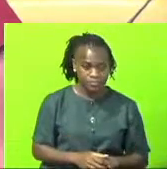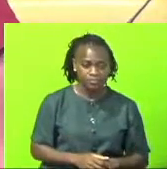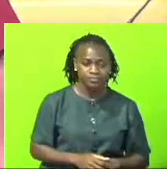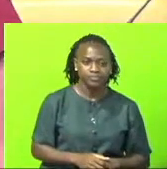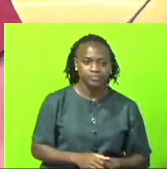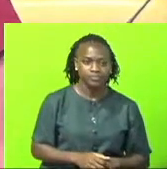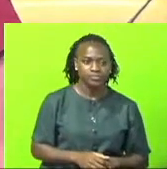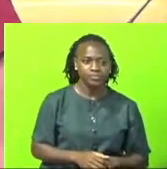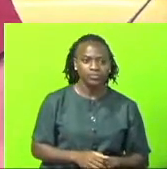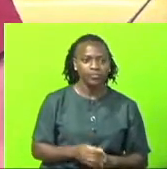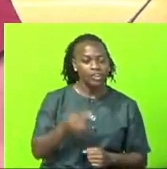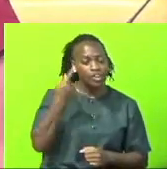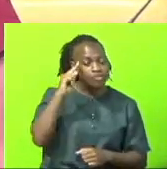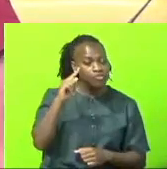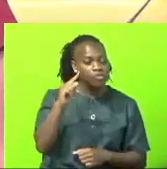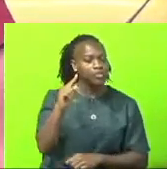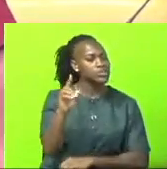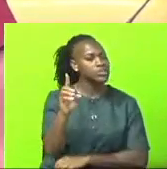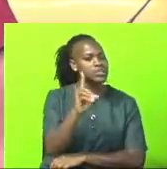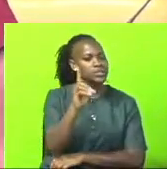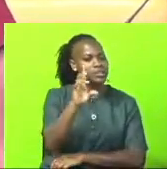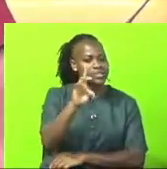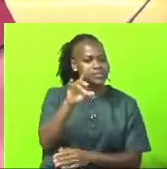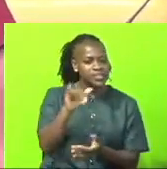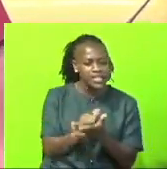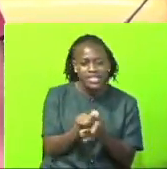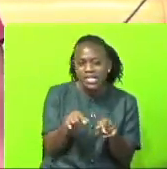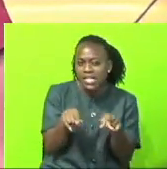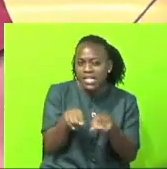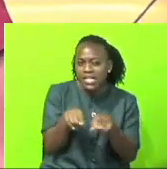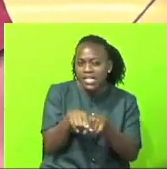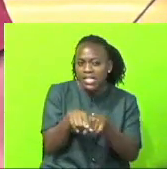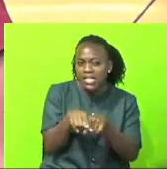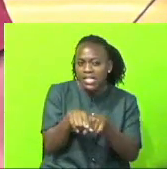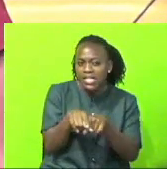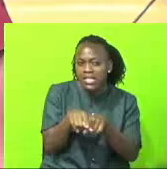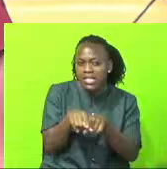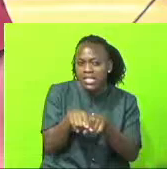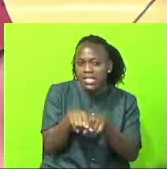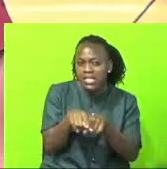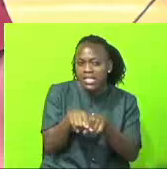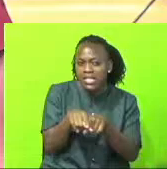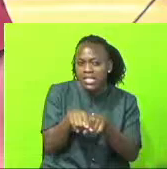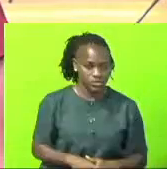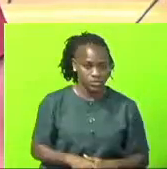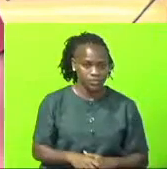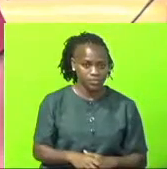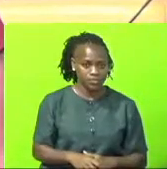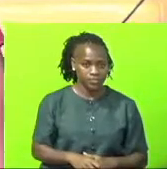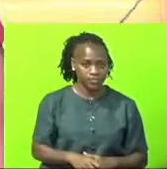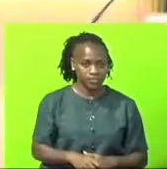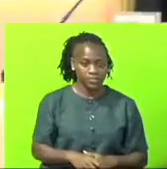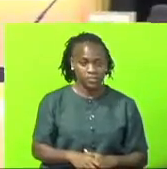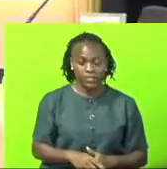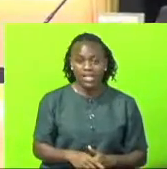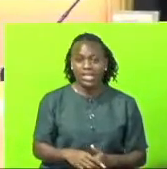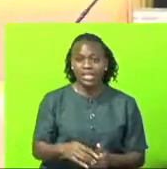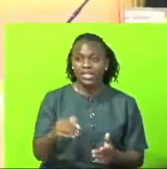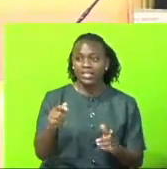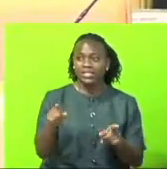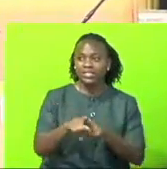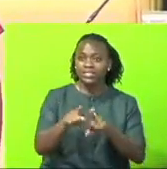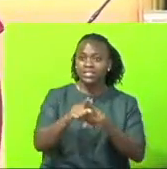that it is of similar effect and applicable mutatis mutandis in this